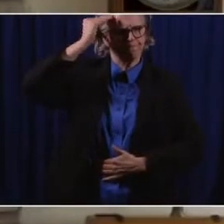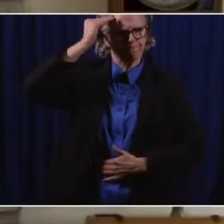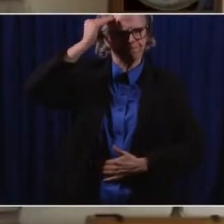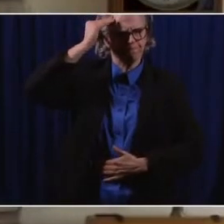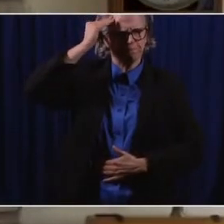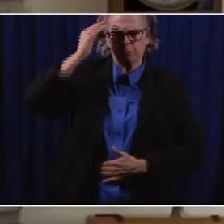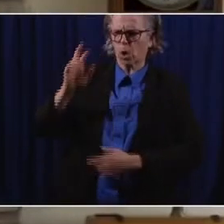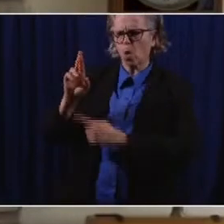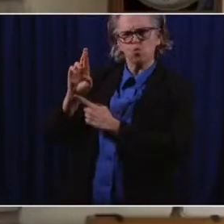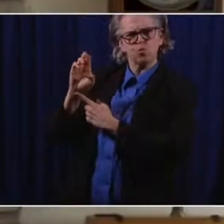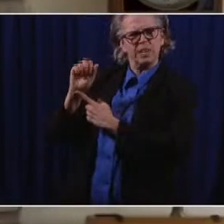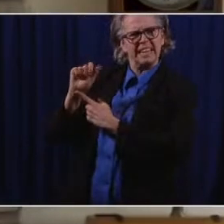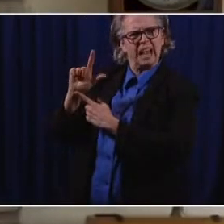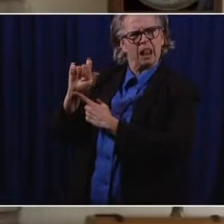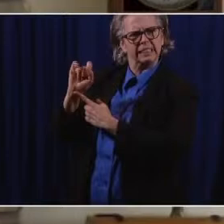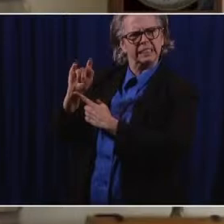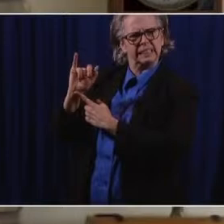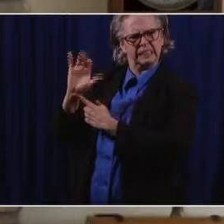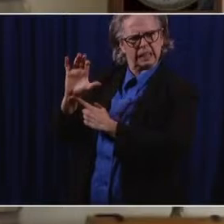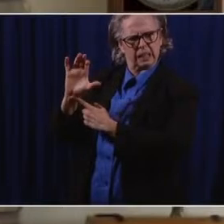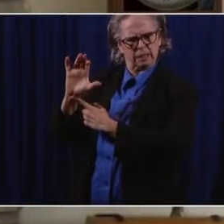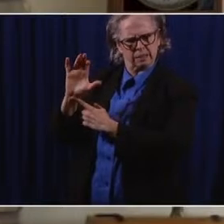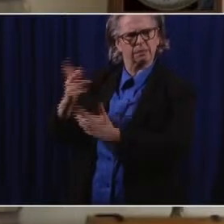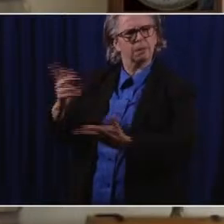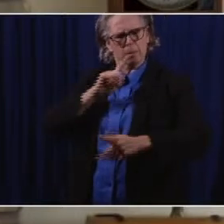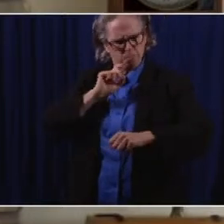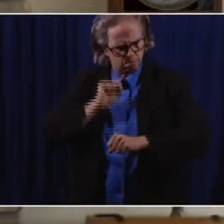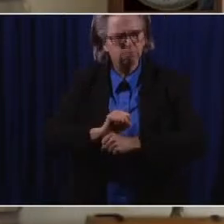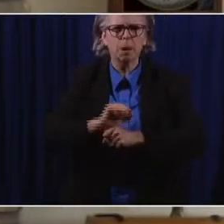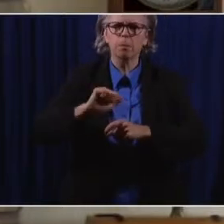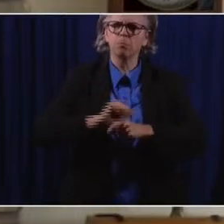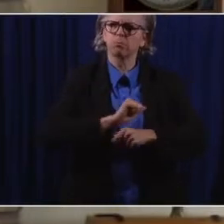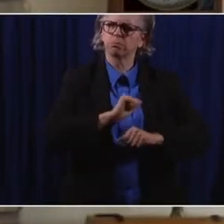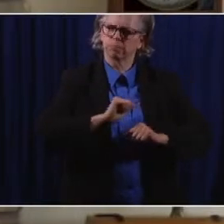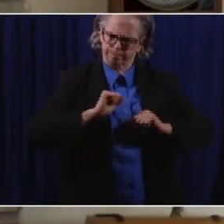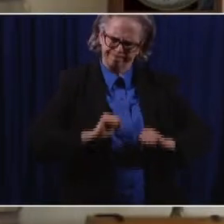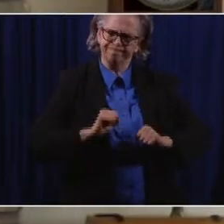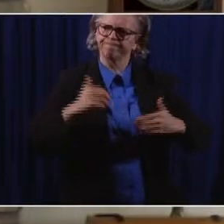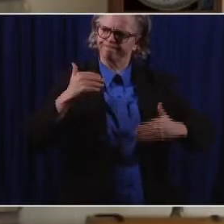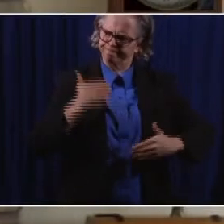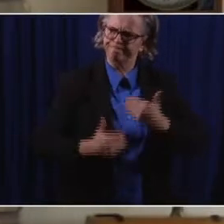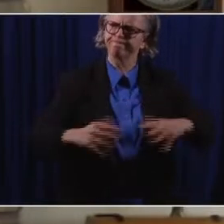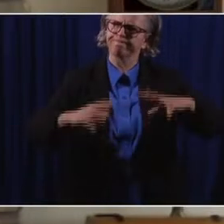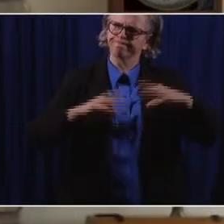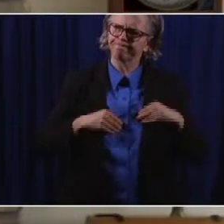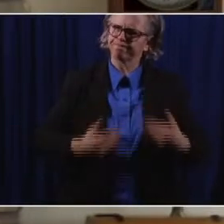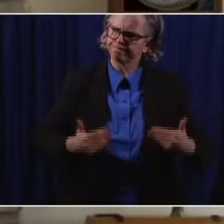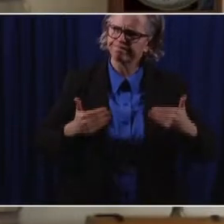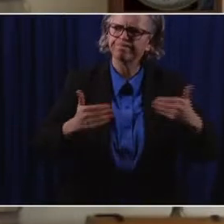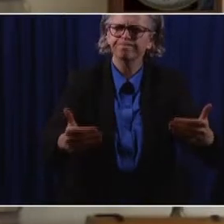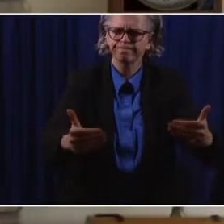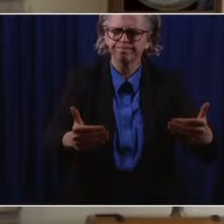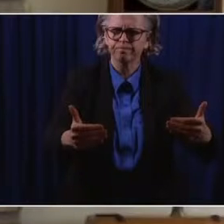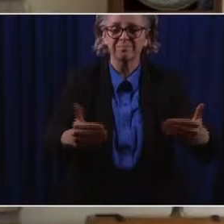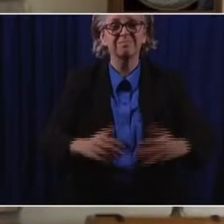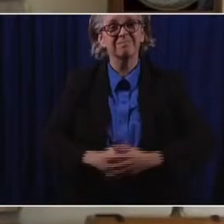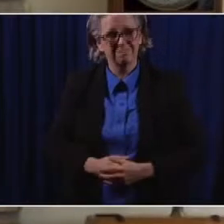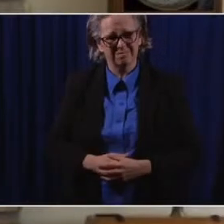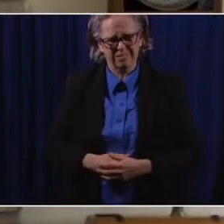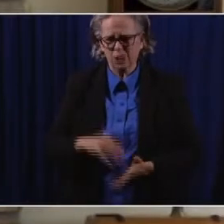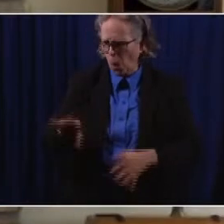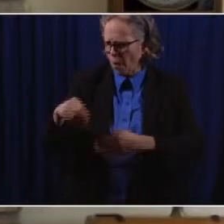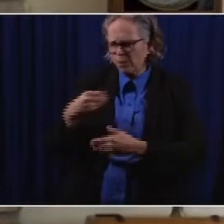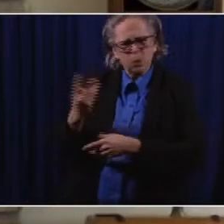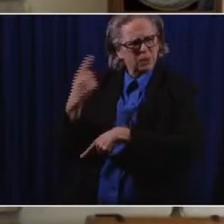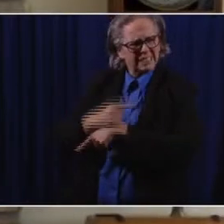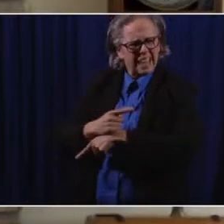practical about it. Over the last few days, we've seen commentators